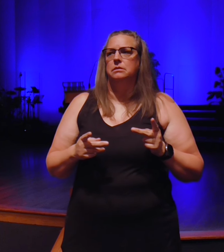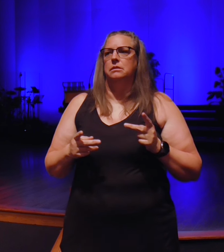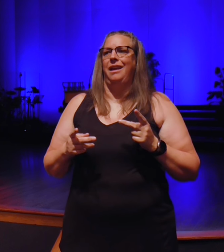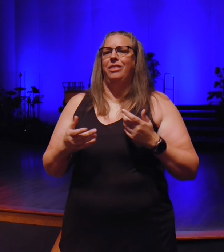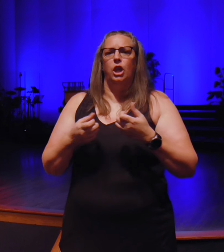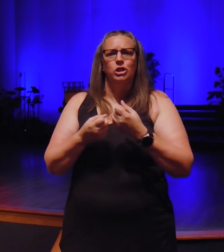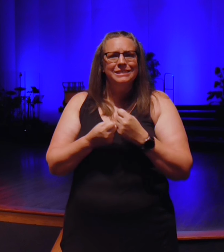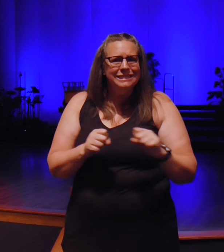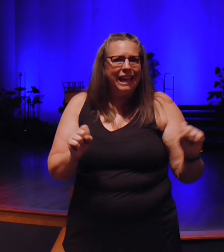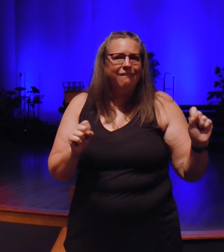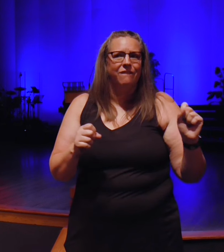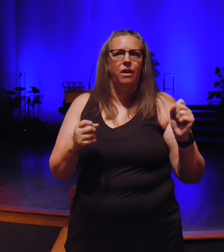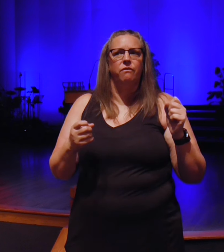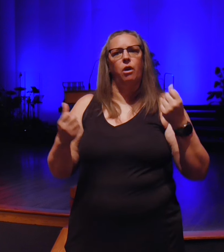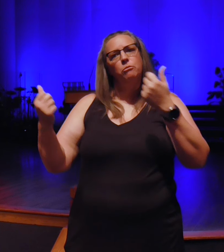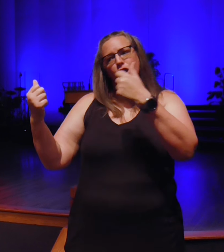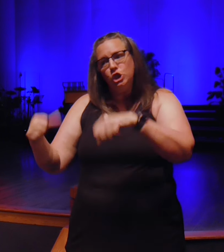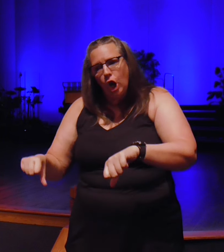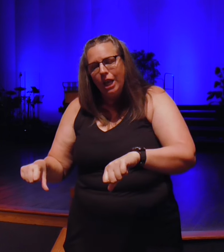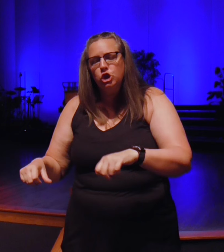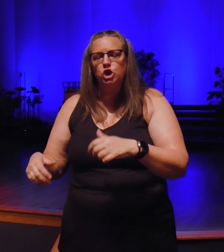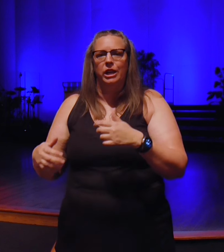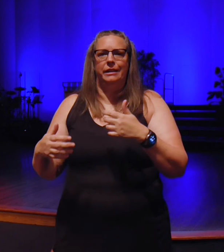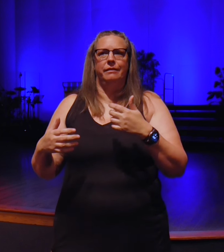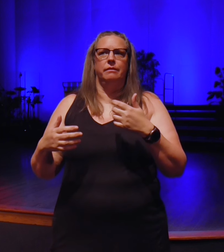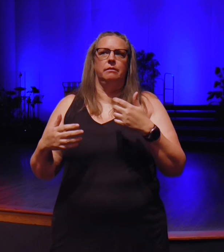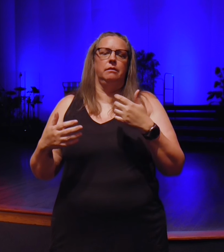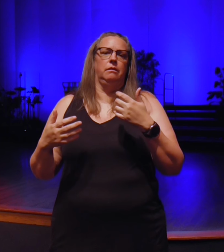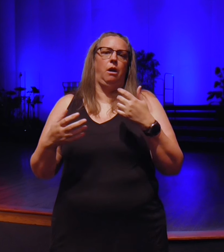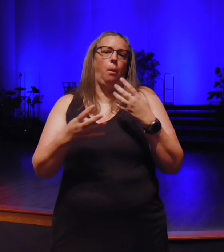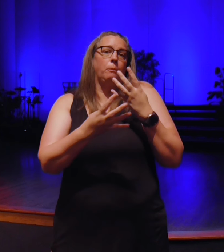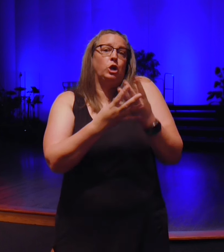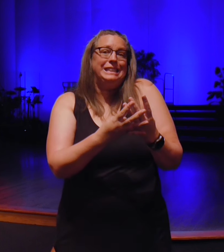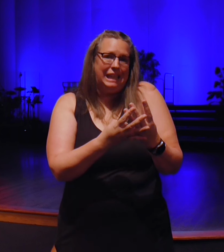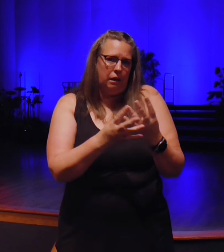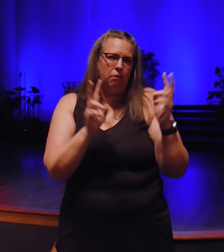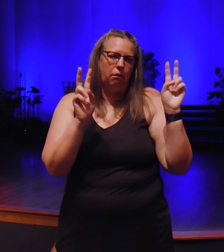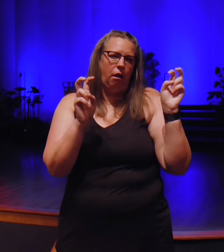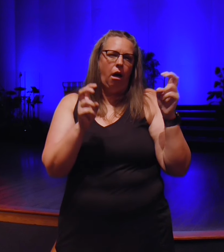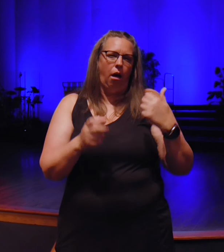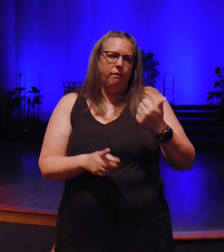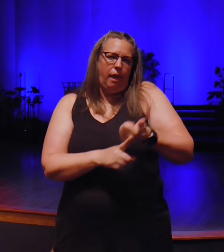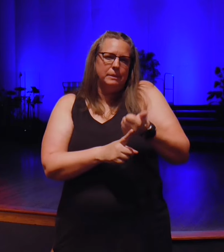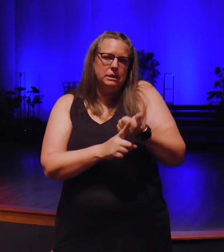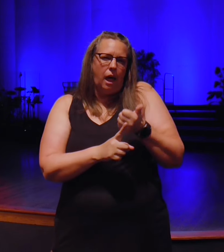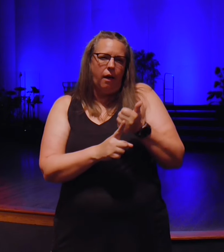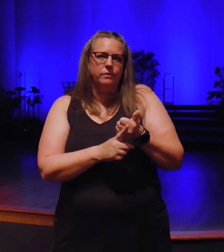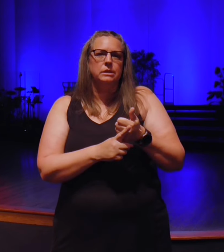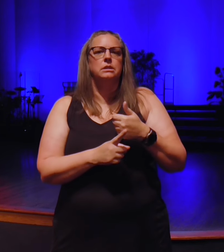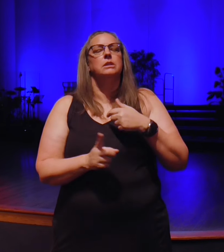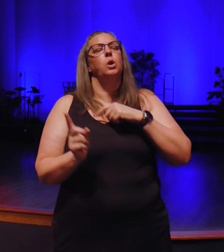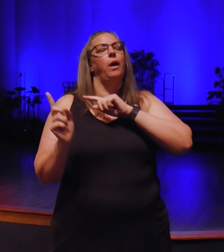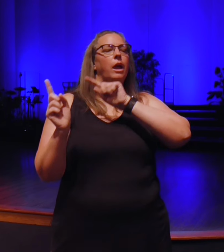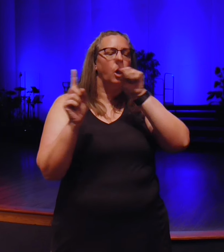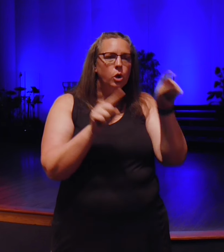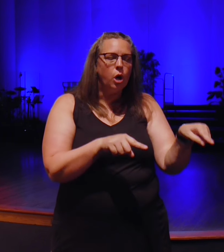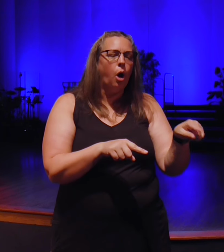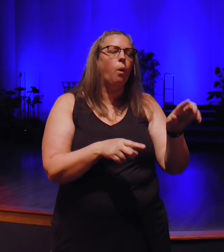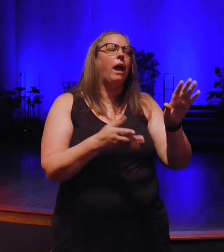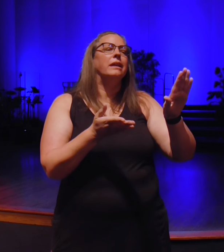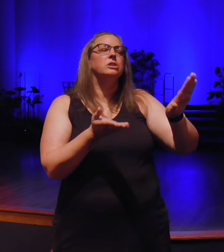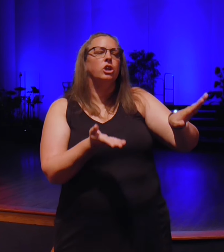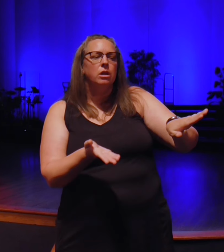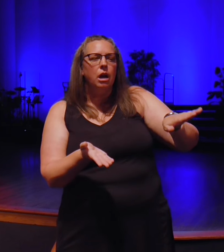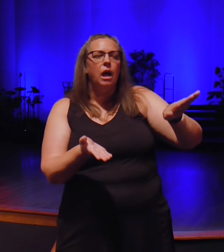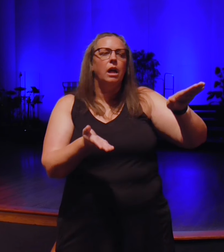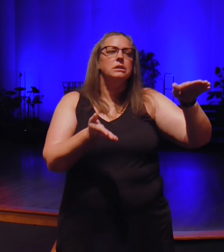rejection of God, to be released from the prison of their own self-rejection, to hear in hospice as they're dying and passing